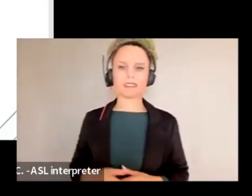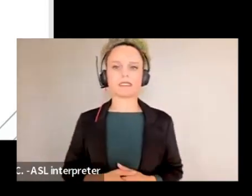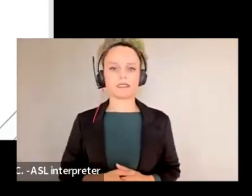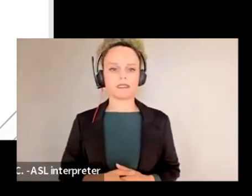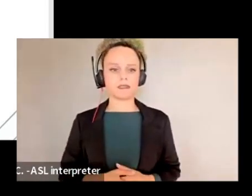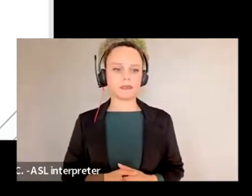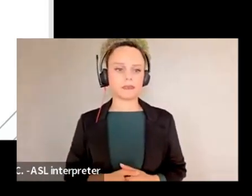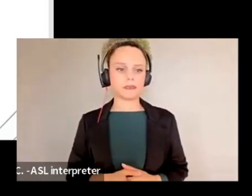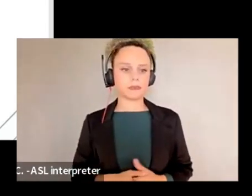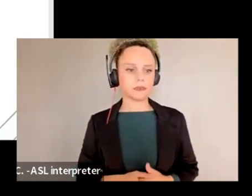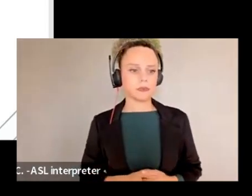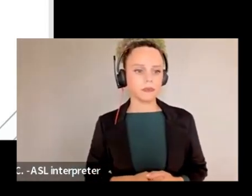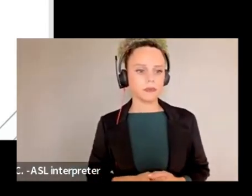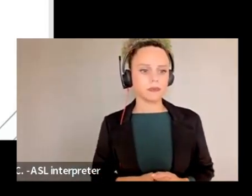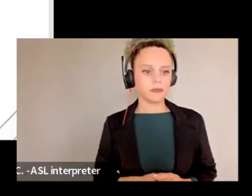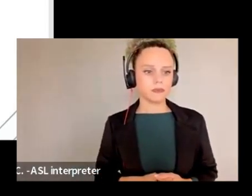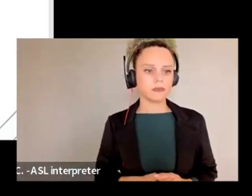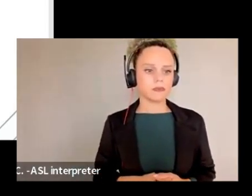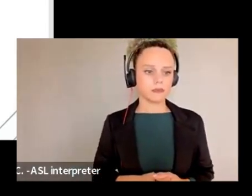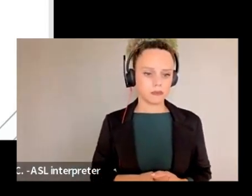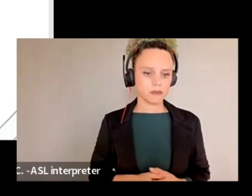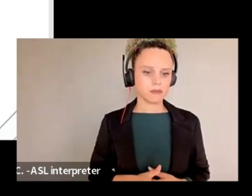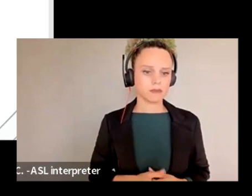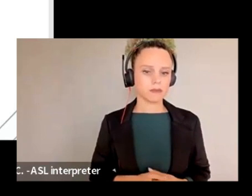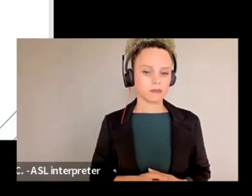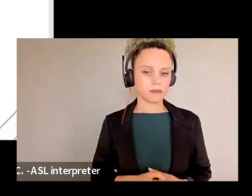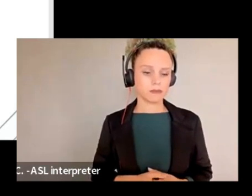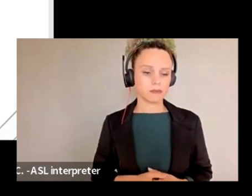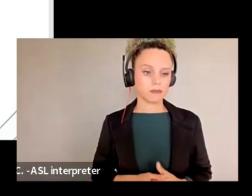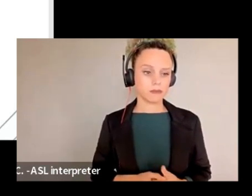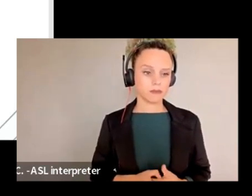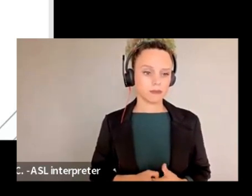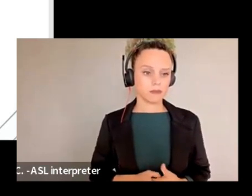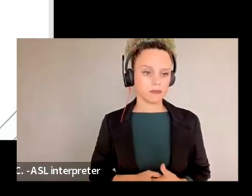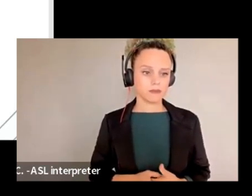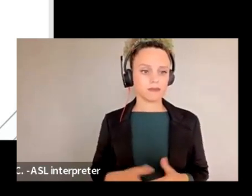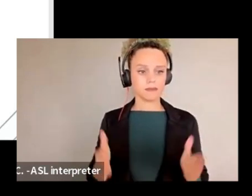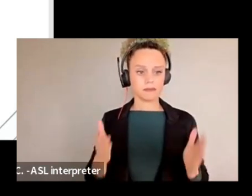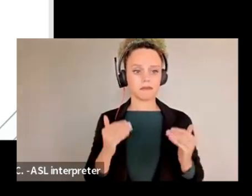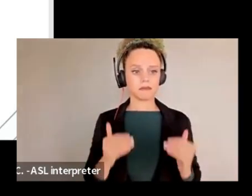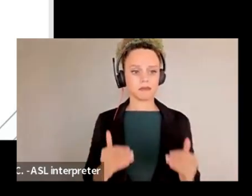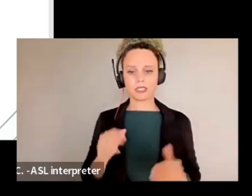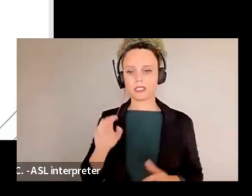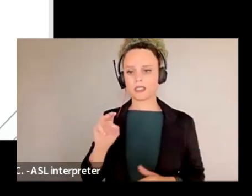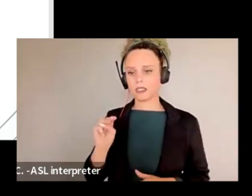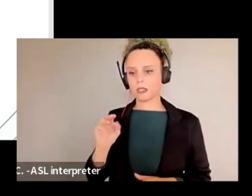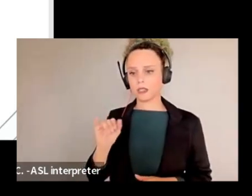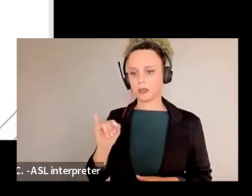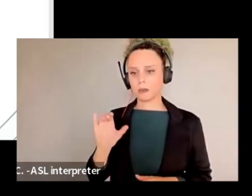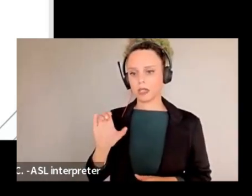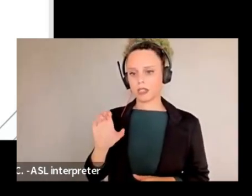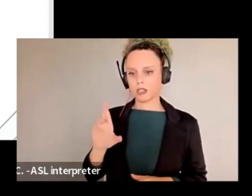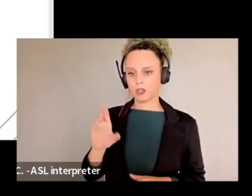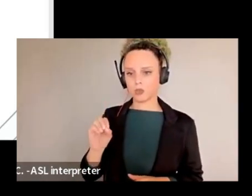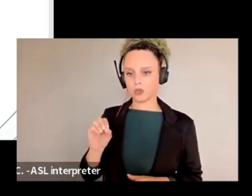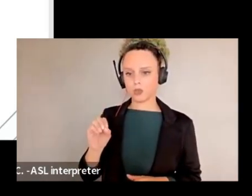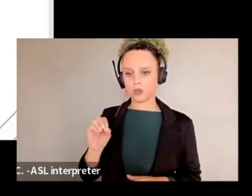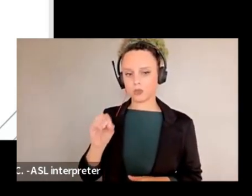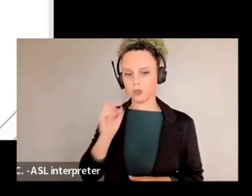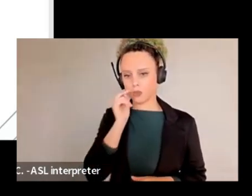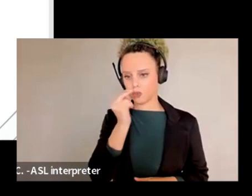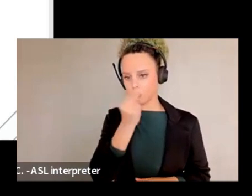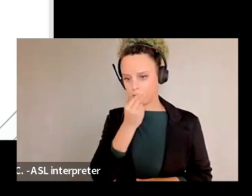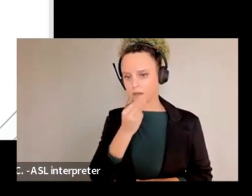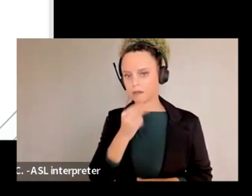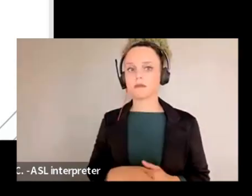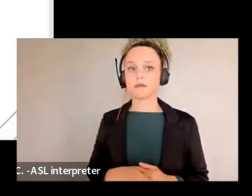in their diet is really the kind of best practice when it comes to encouraging fiber intake.